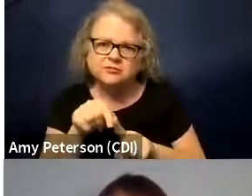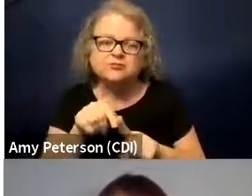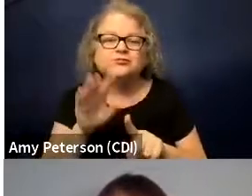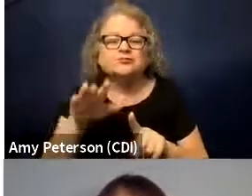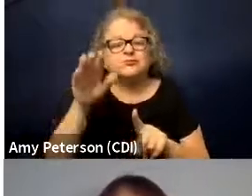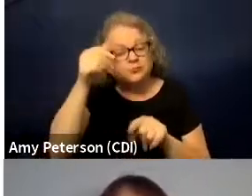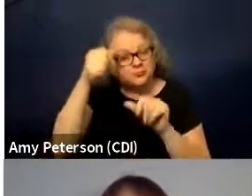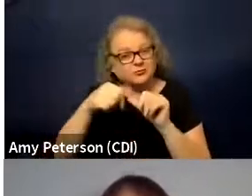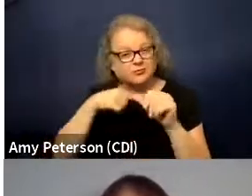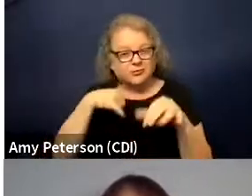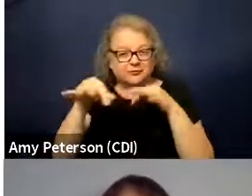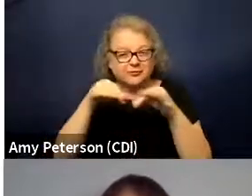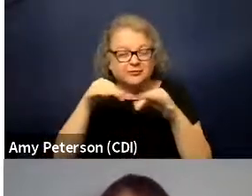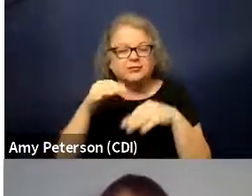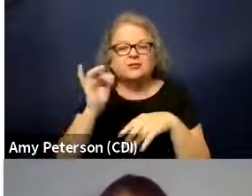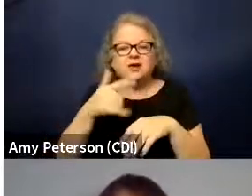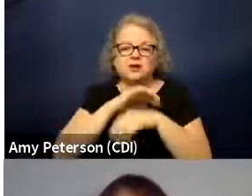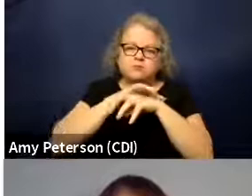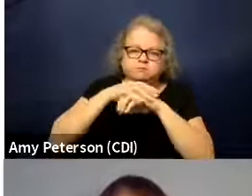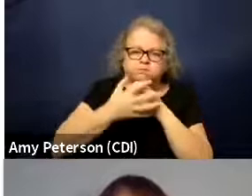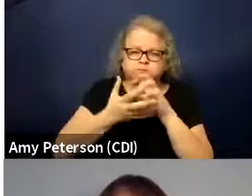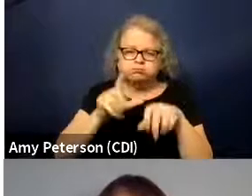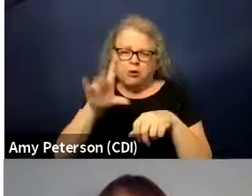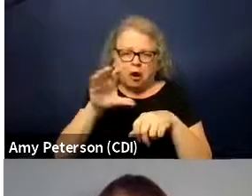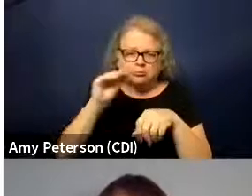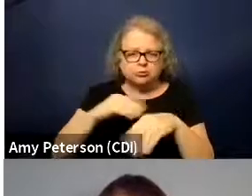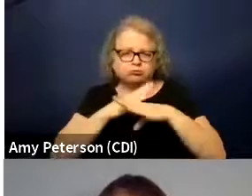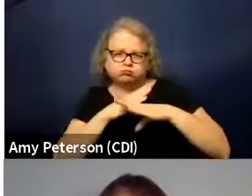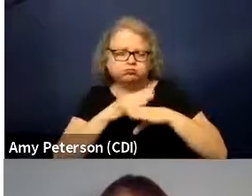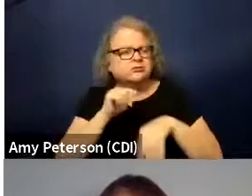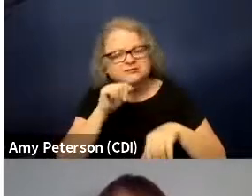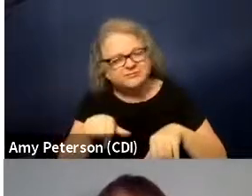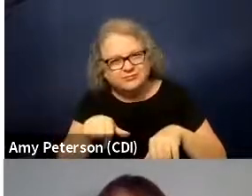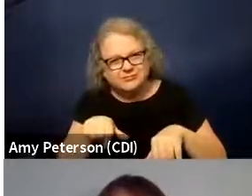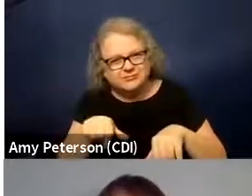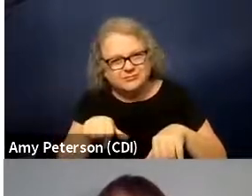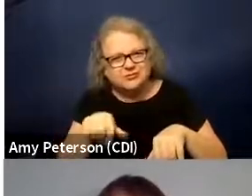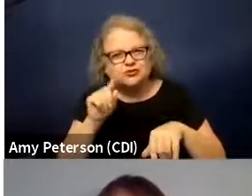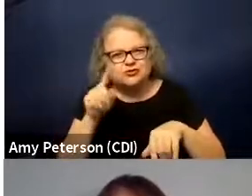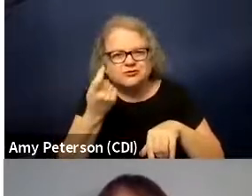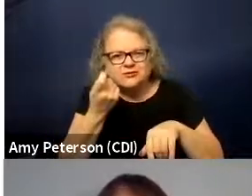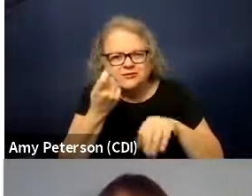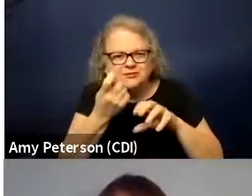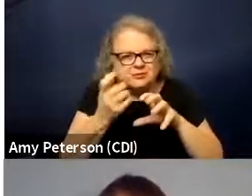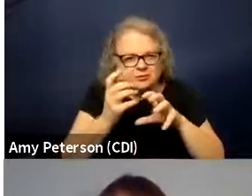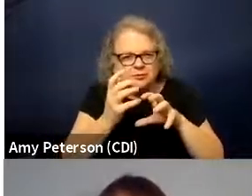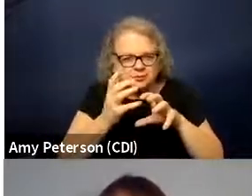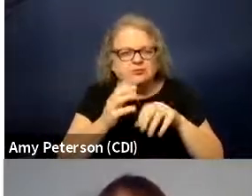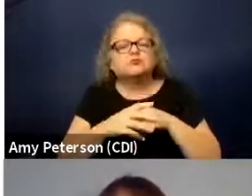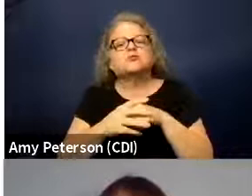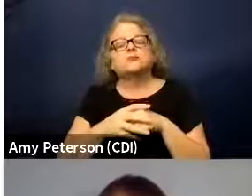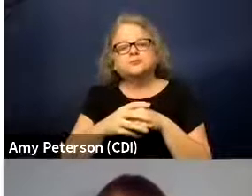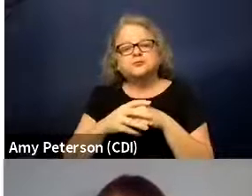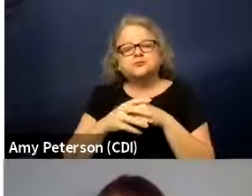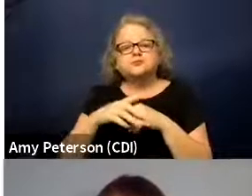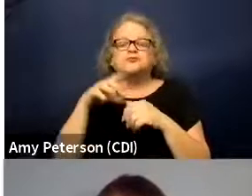bounces off. What vaccine does is it allows your body to respond to the infection quickly and